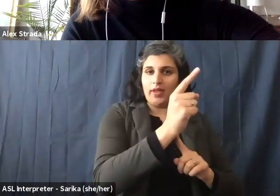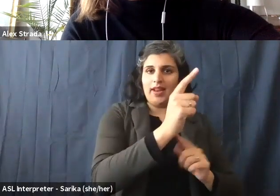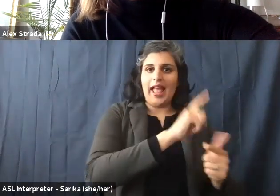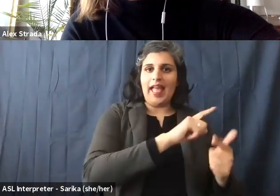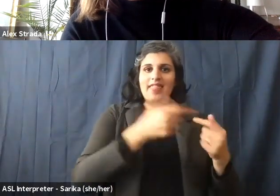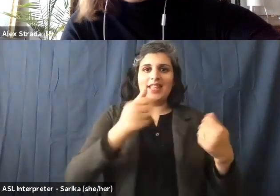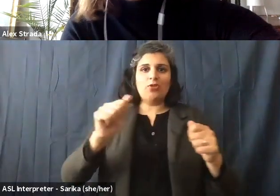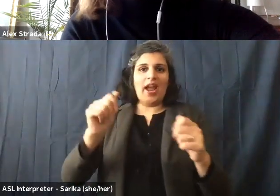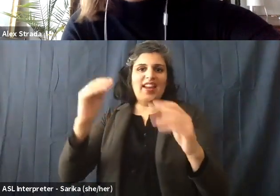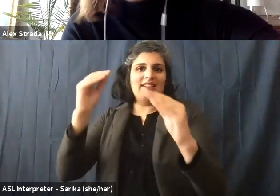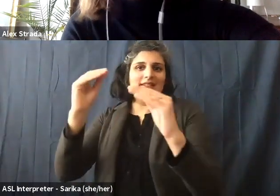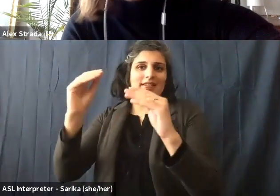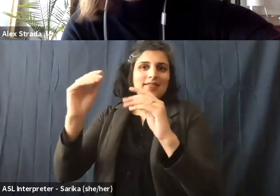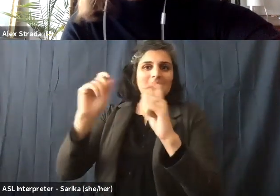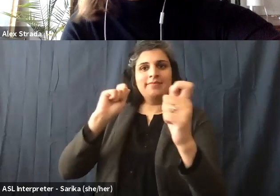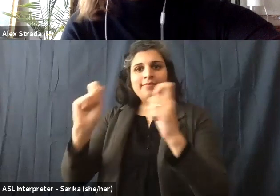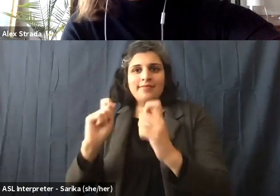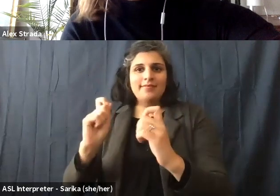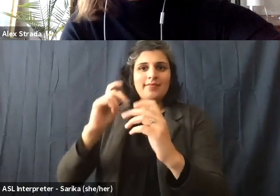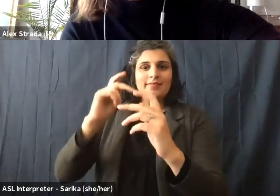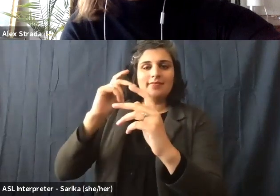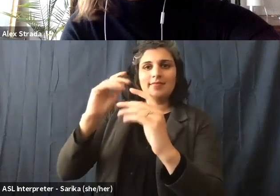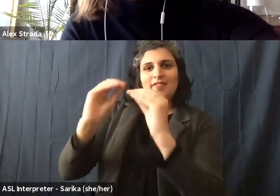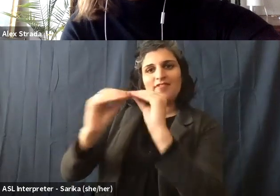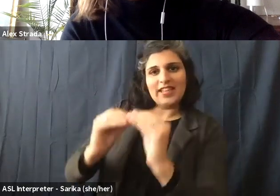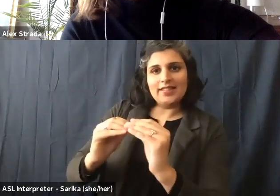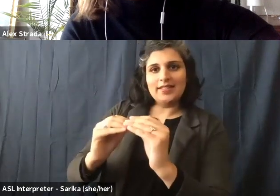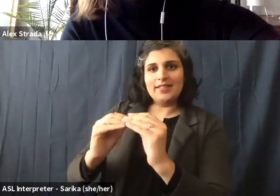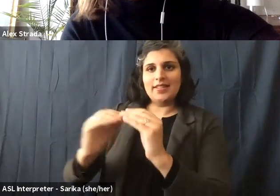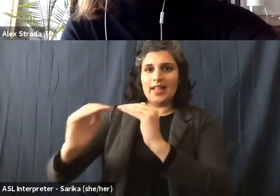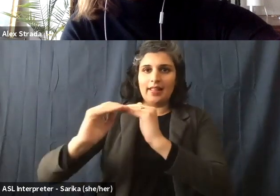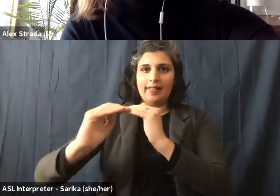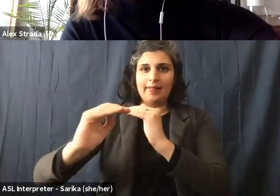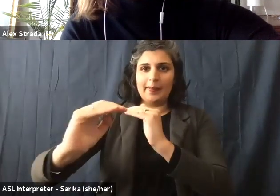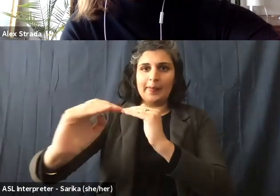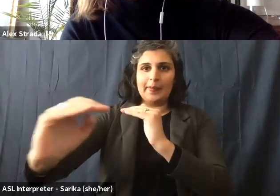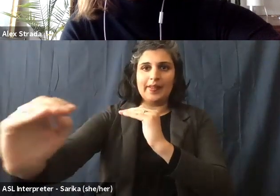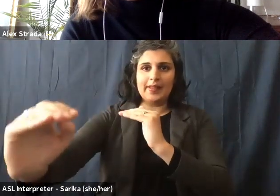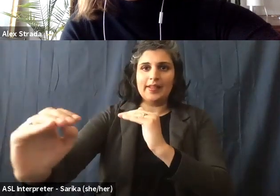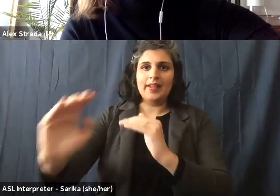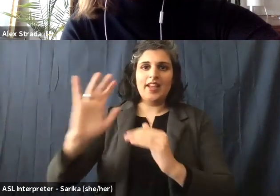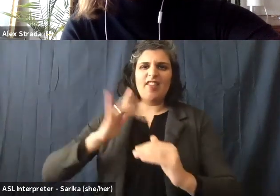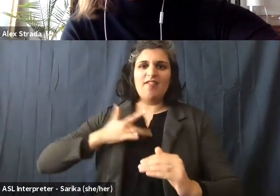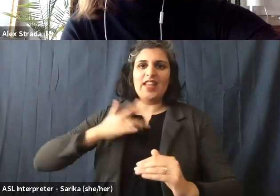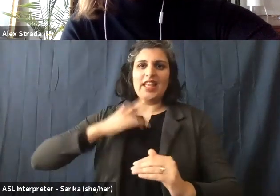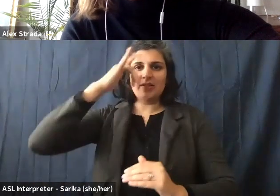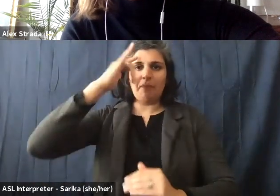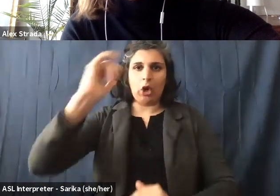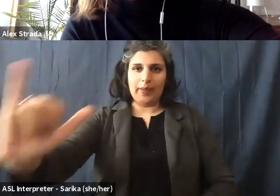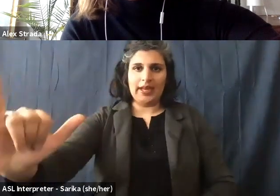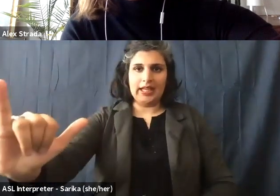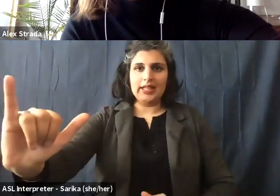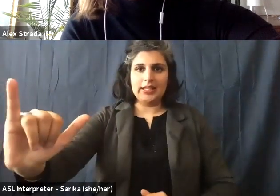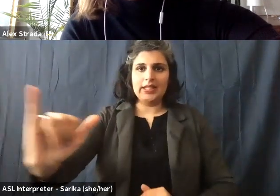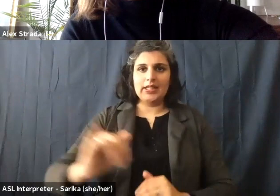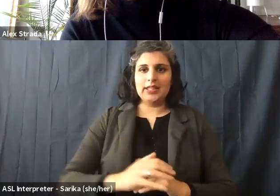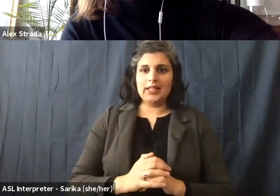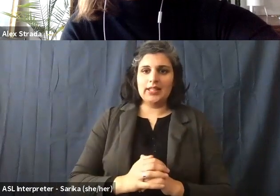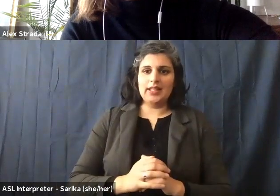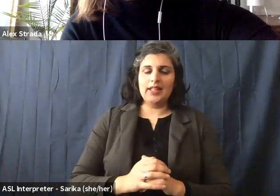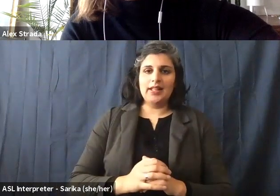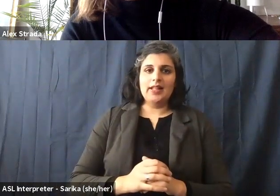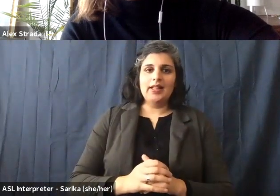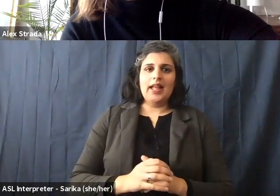moment in time to make it static, to make it enduring, to make it seem permanent. And it seemed really